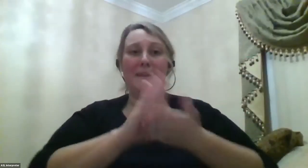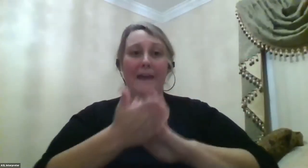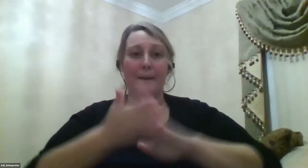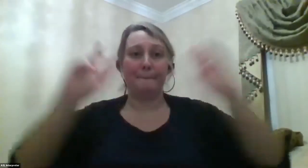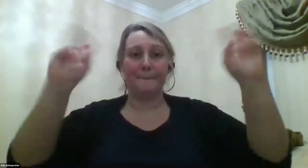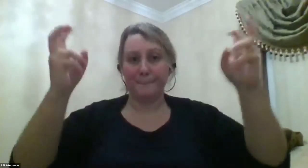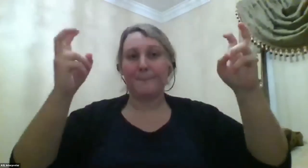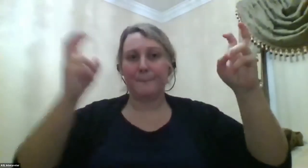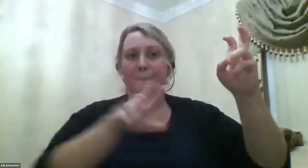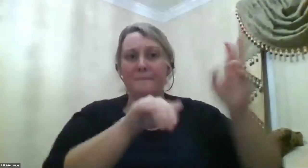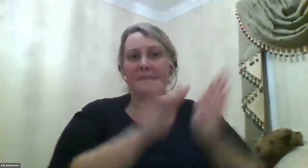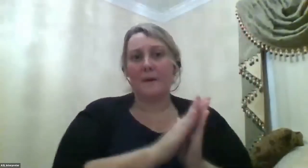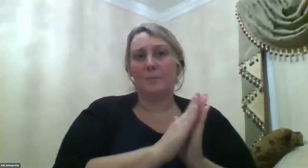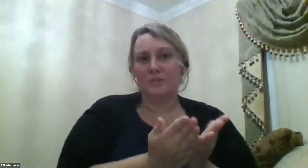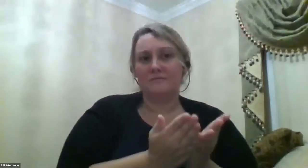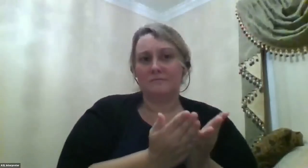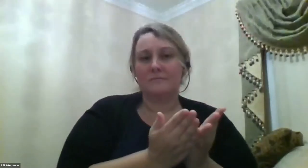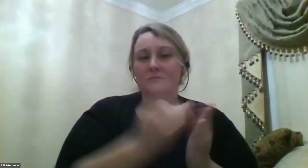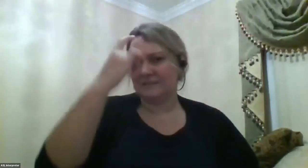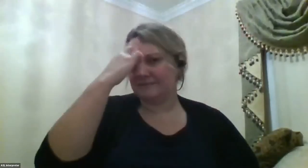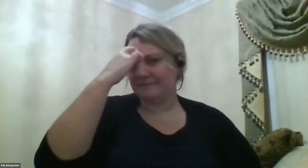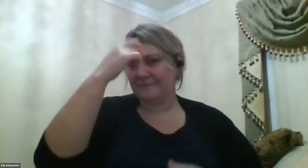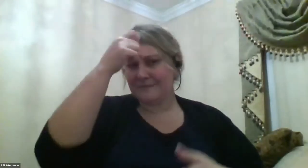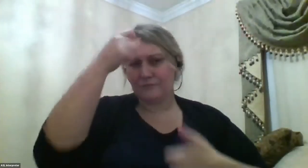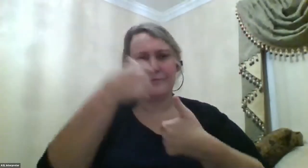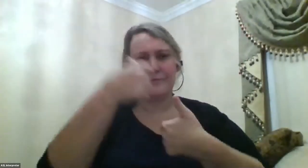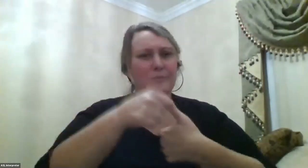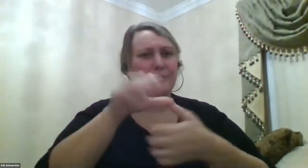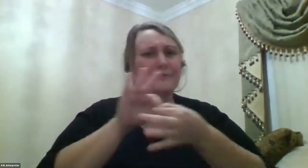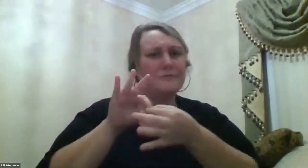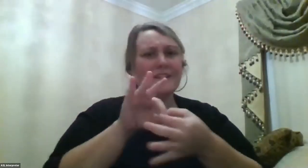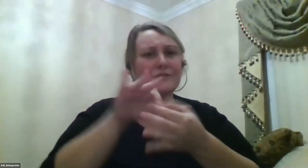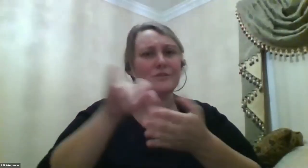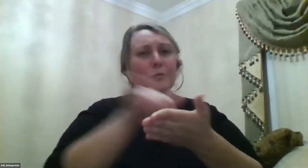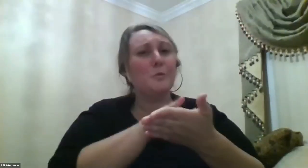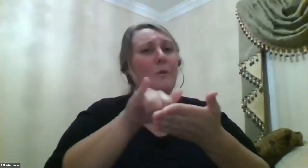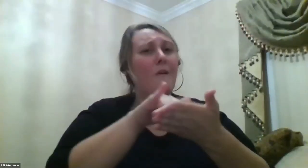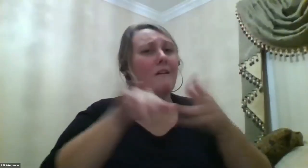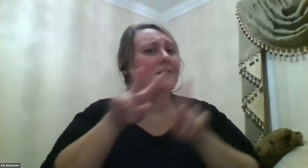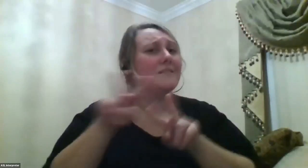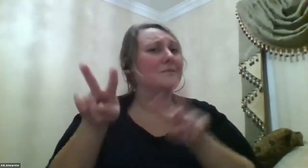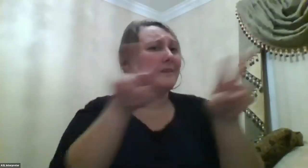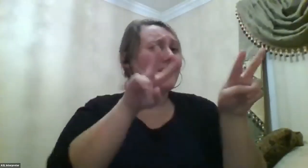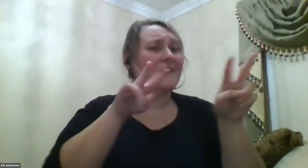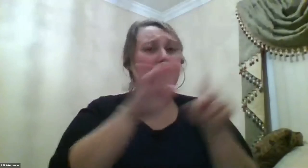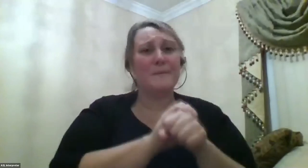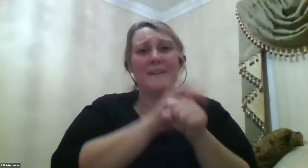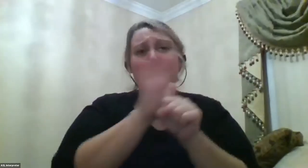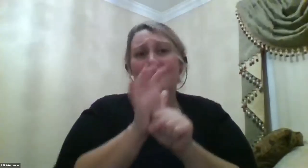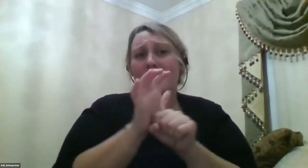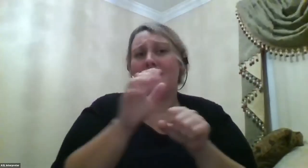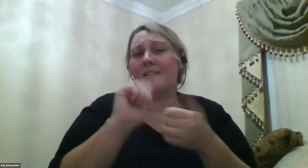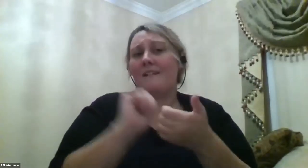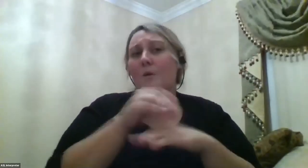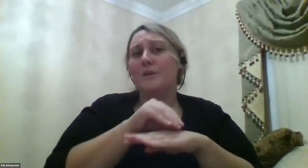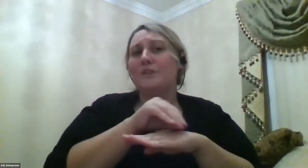your relationship to New York specifically and sort of, again, the different pandemics that have happened and sort of what kinds of possibilities for